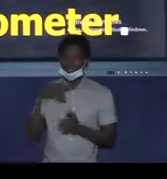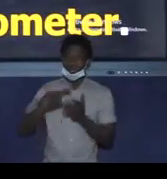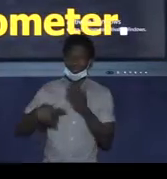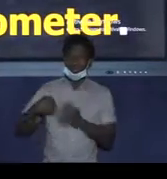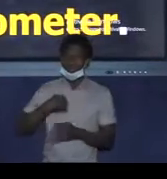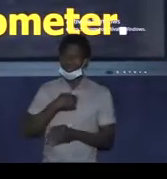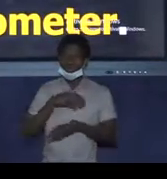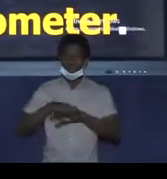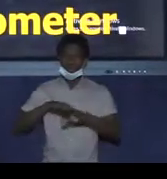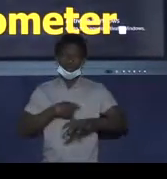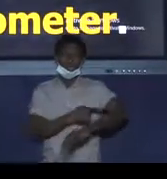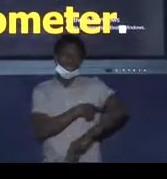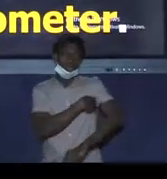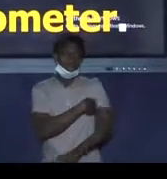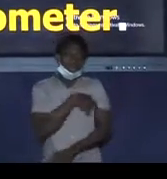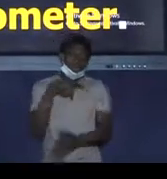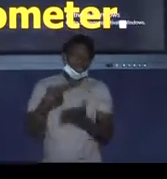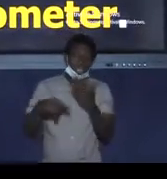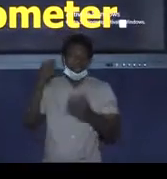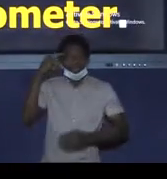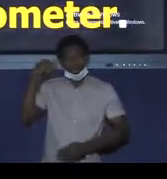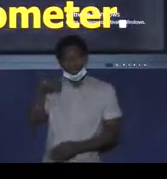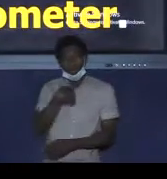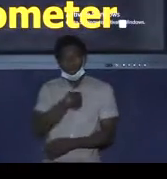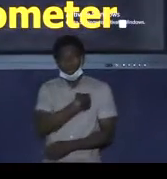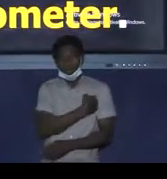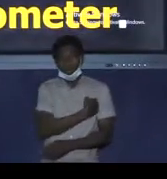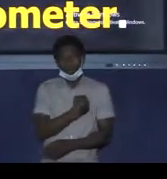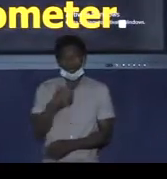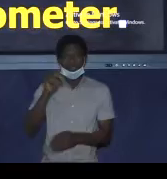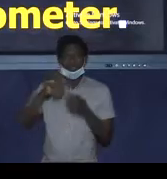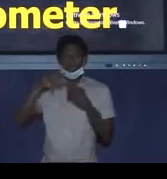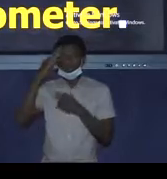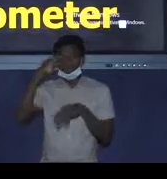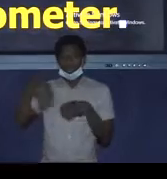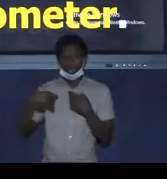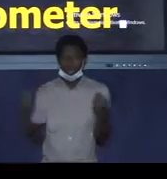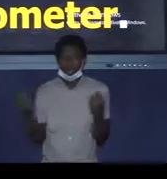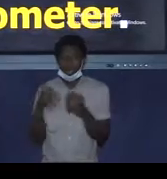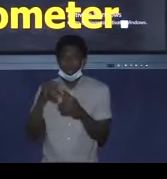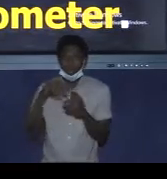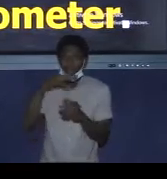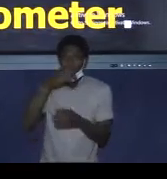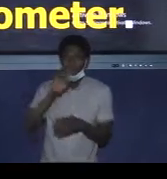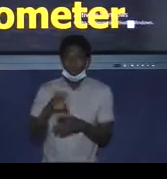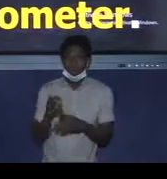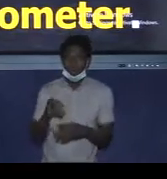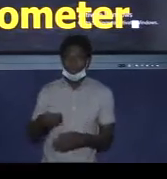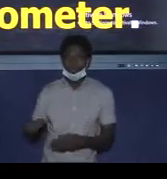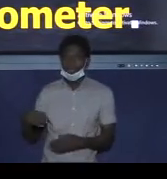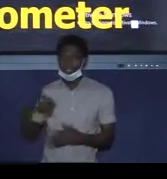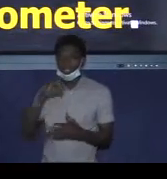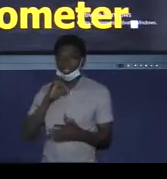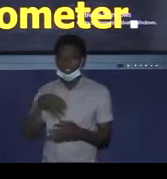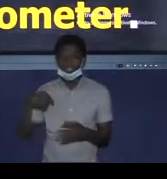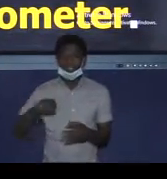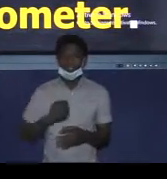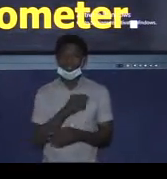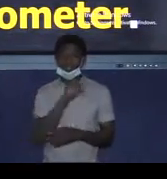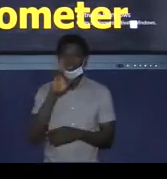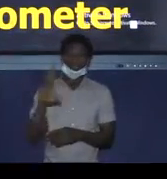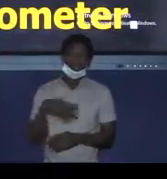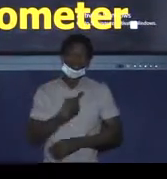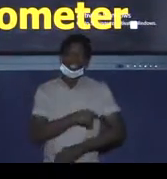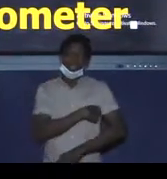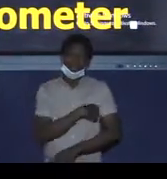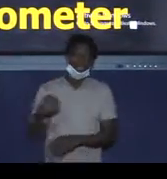call thermometer. For us to determine how cold or hot a place on an object is, we use thermometer.